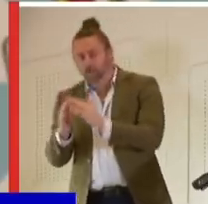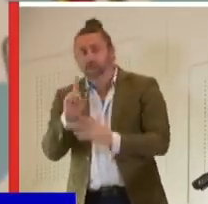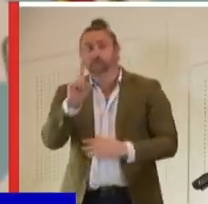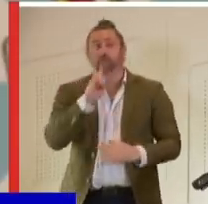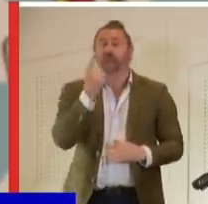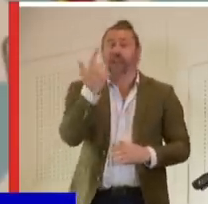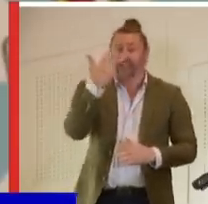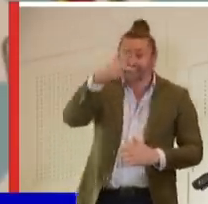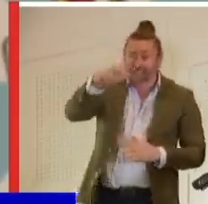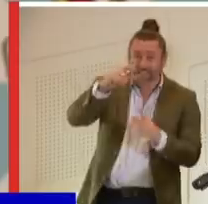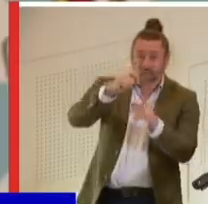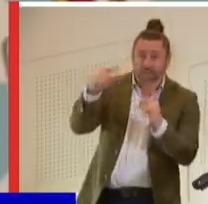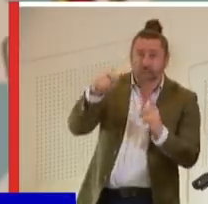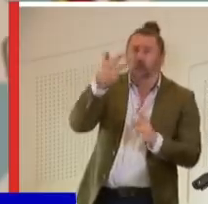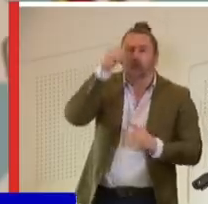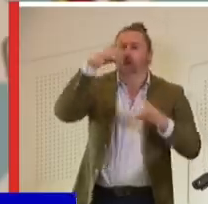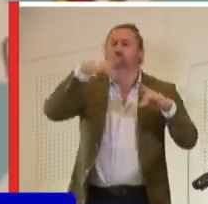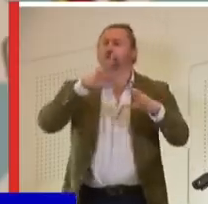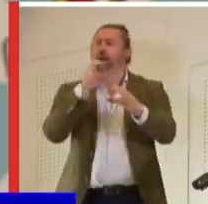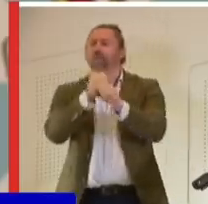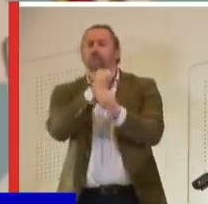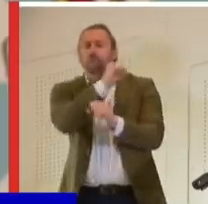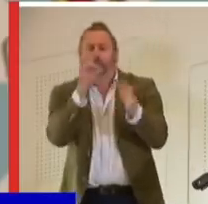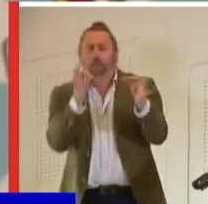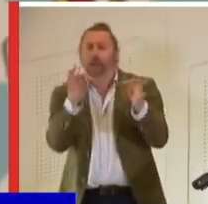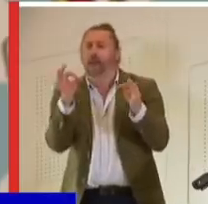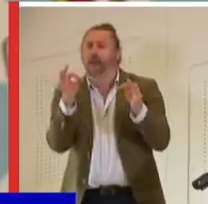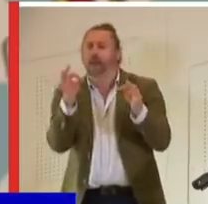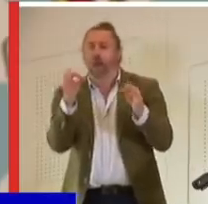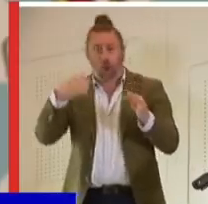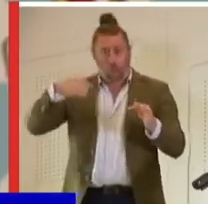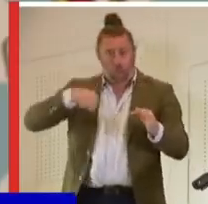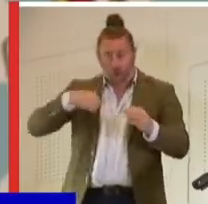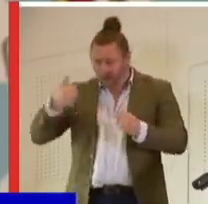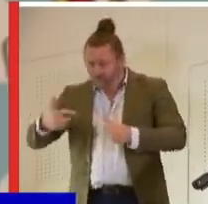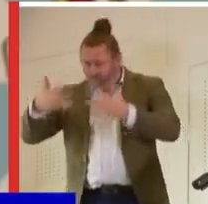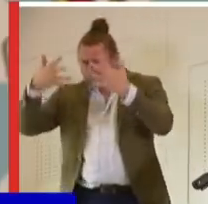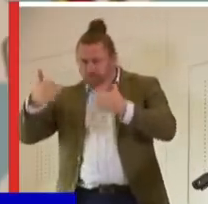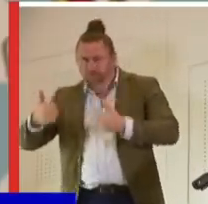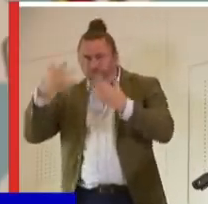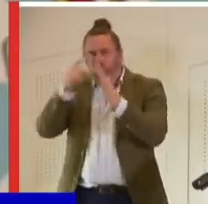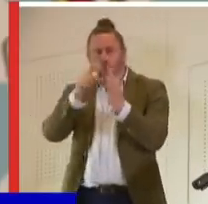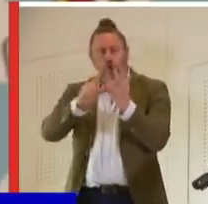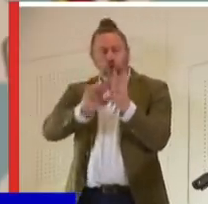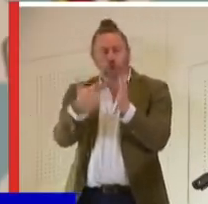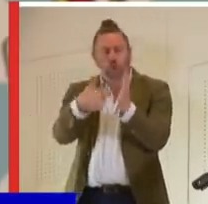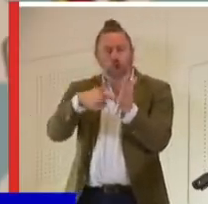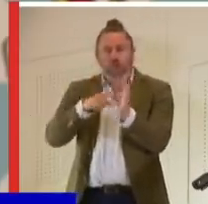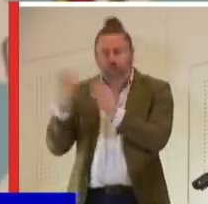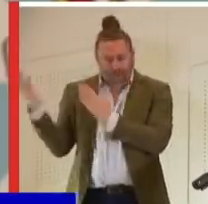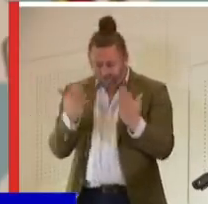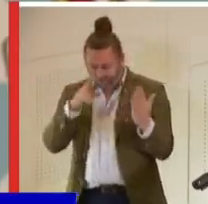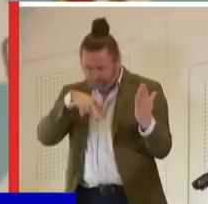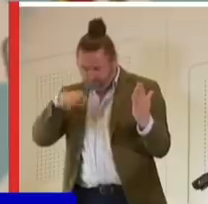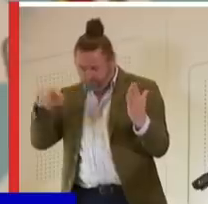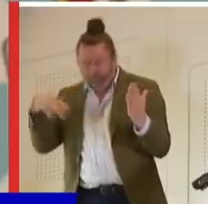80% fully vaccinated, and that fits in with the national plan as well. And we've done modelling to look at all of this as well, so Yvette